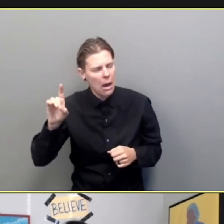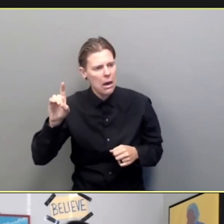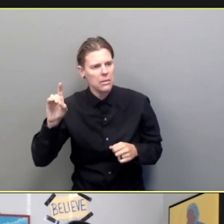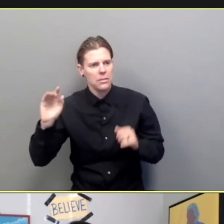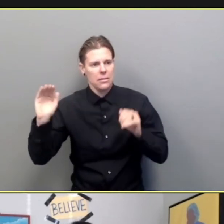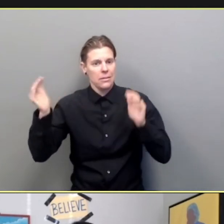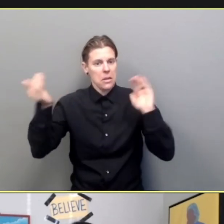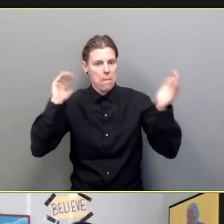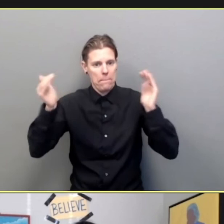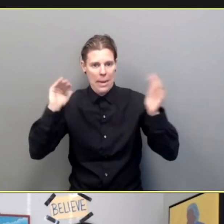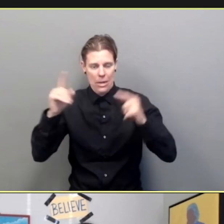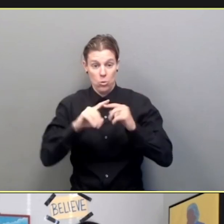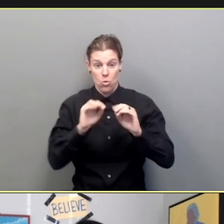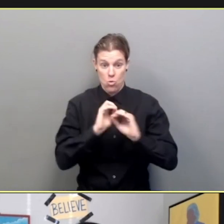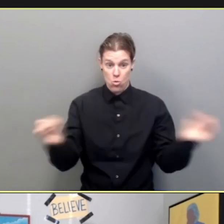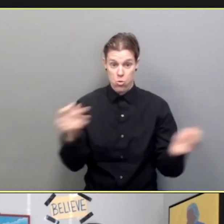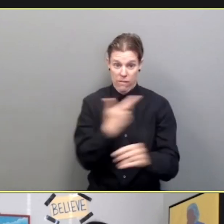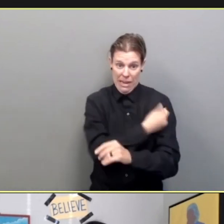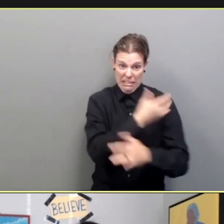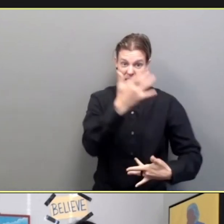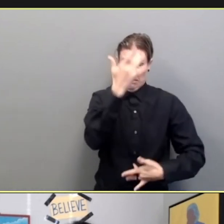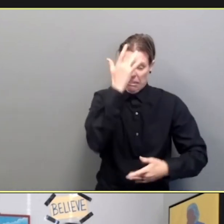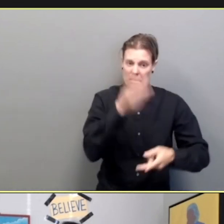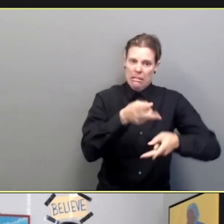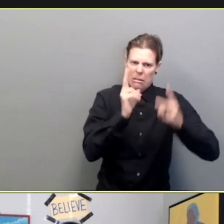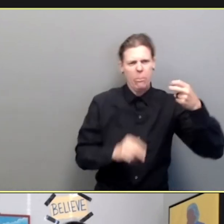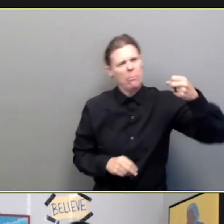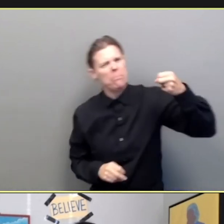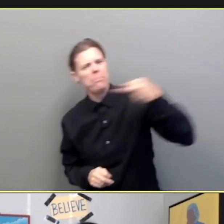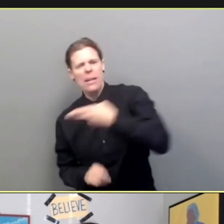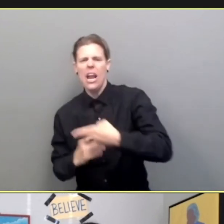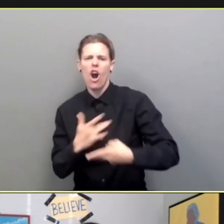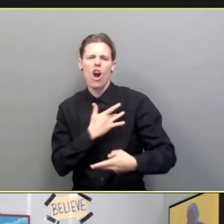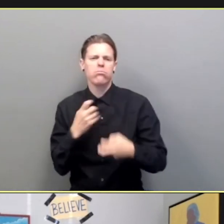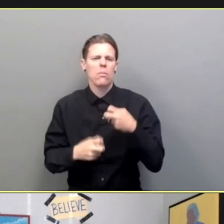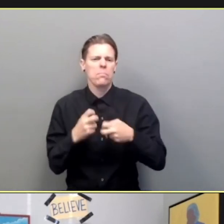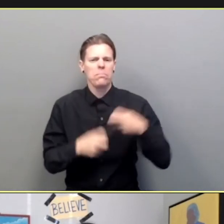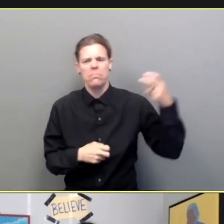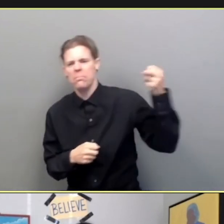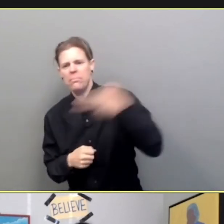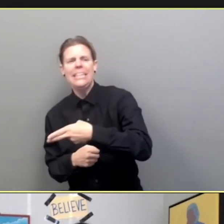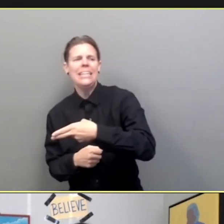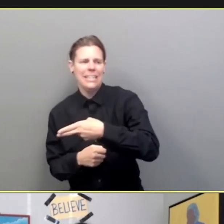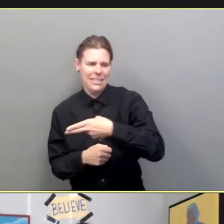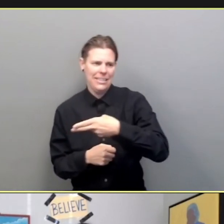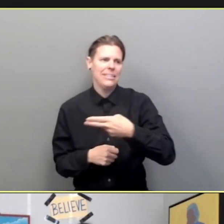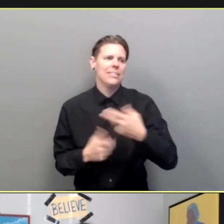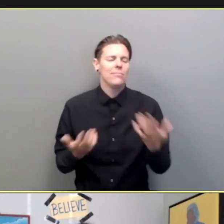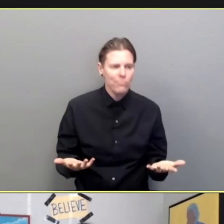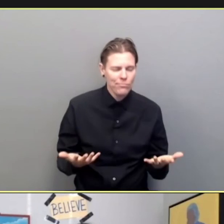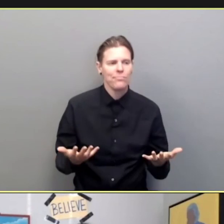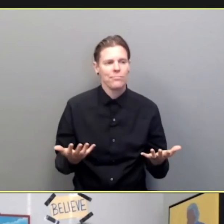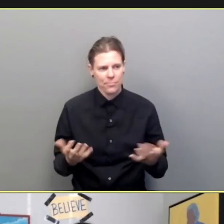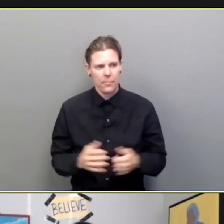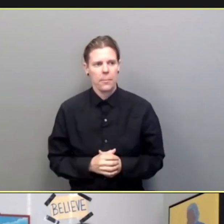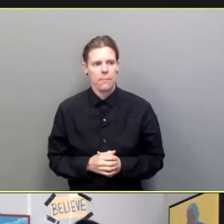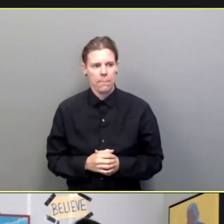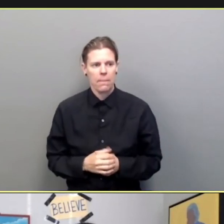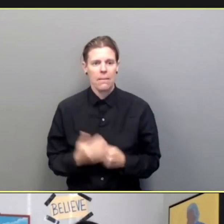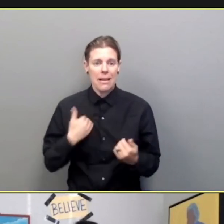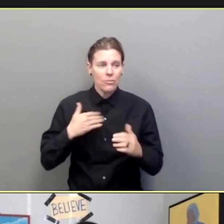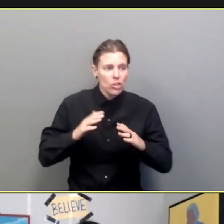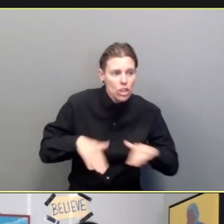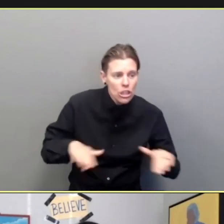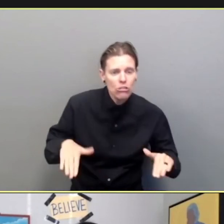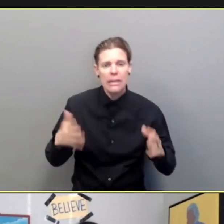mom and also, as a mom and also as a family doctor that treat children, I think that, when you look at